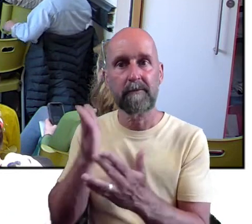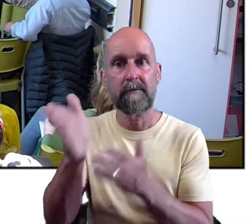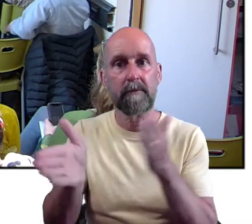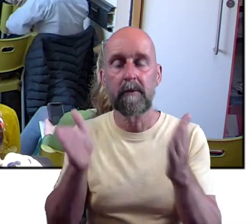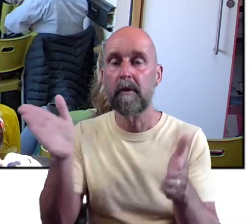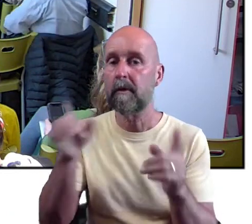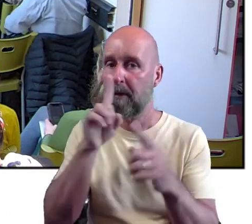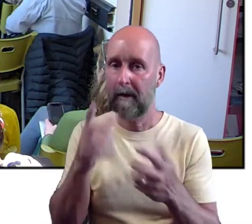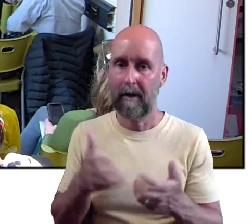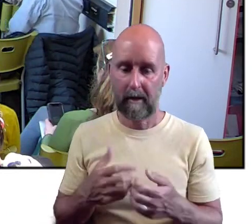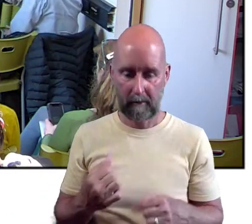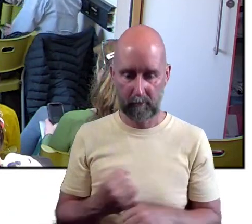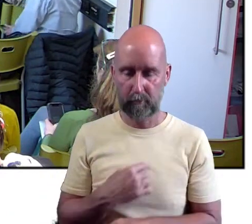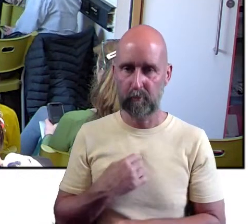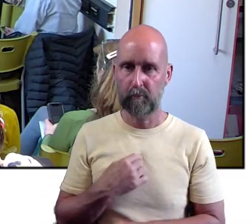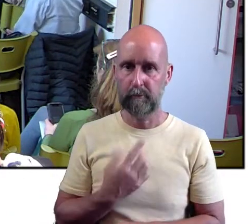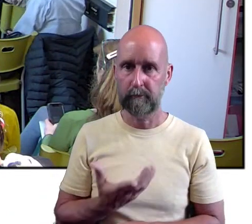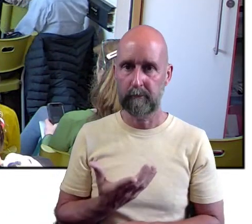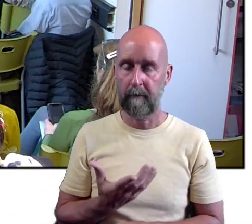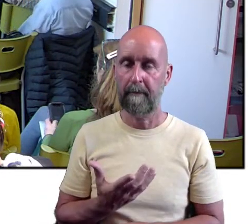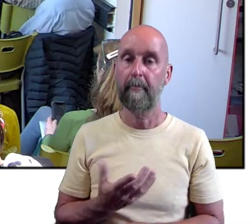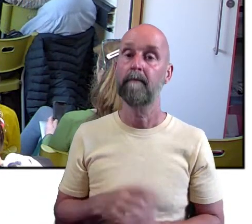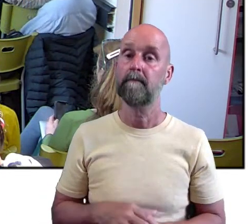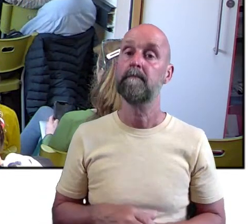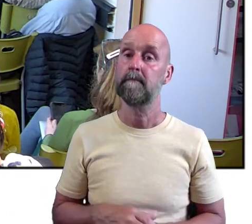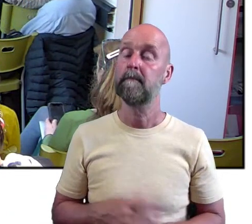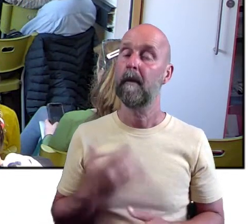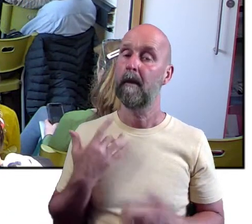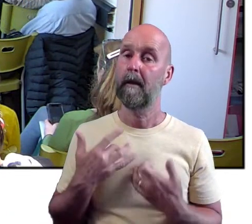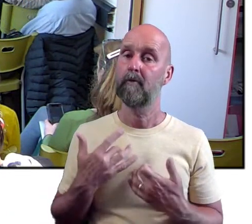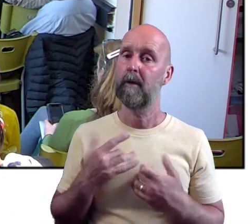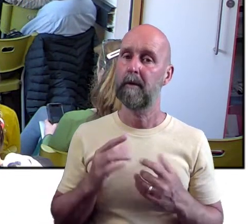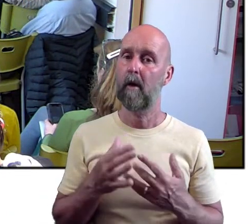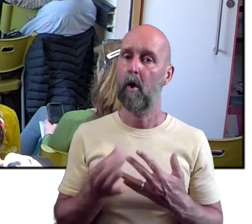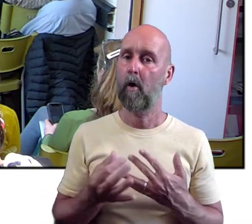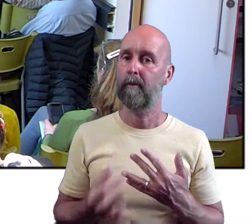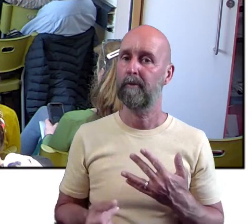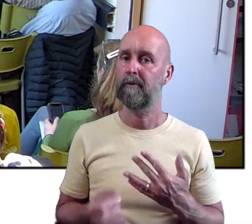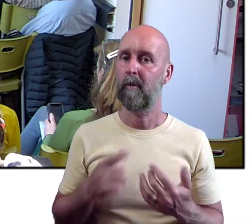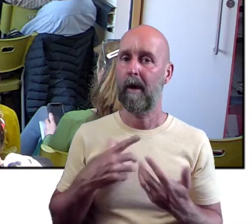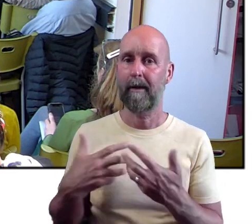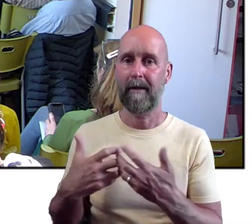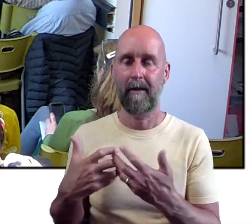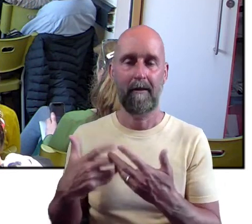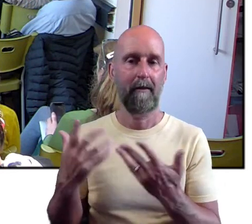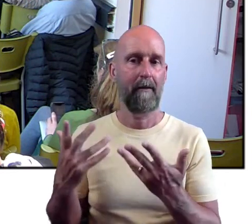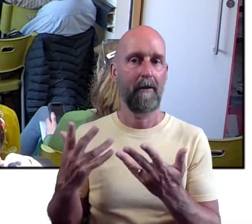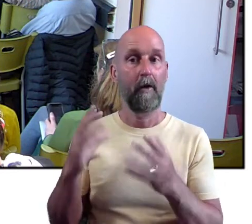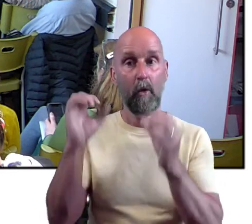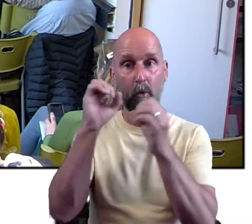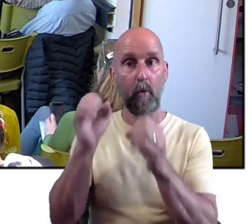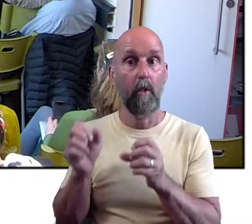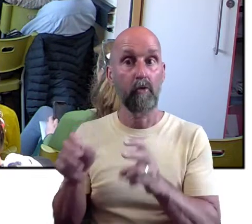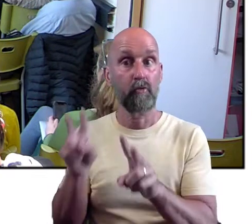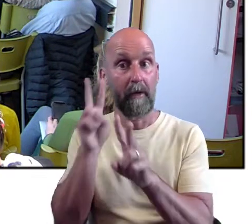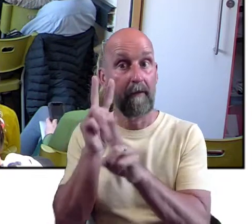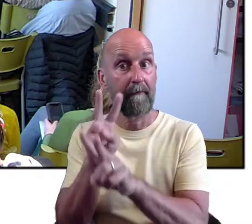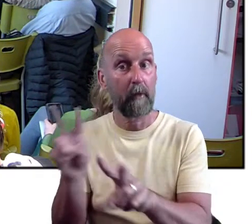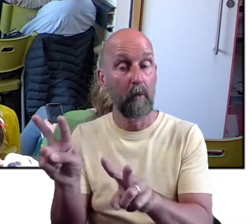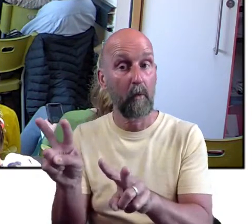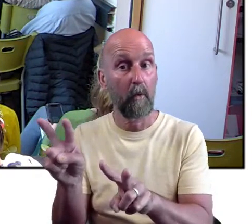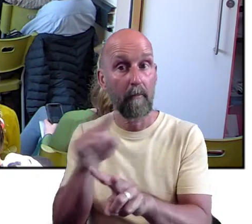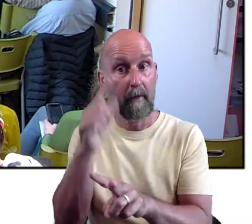this? And so yeah, I think there's really interesting options with technologies like Google Street View. So I don't know how many people know the